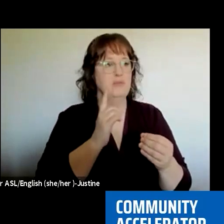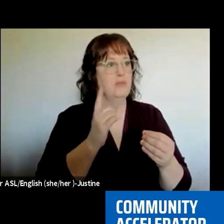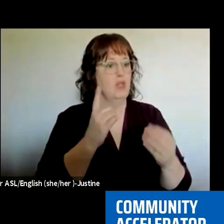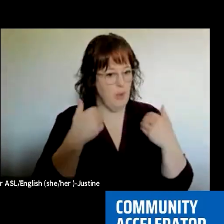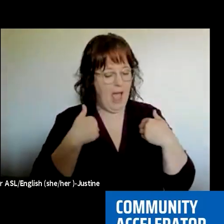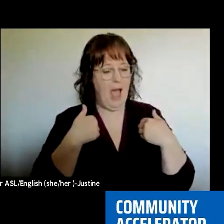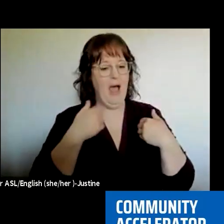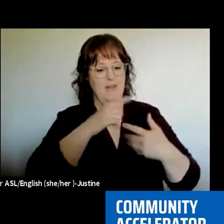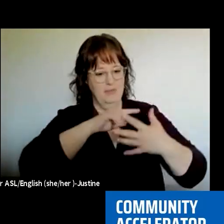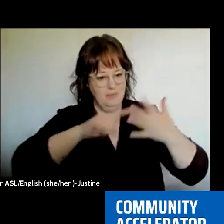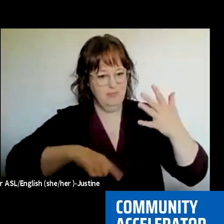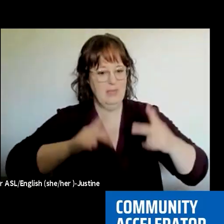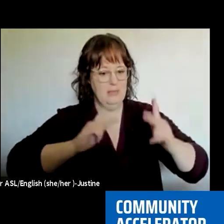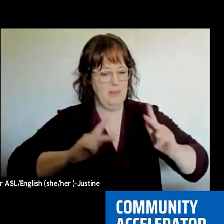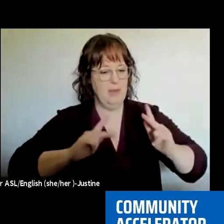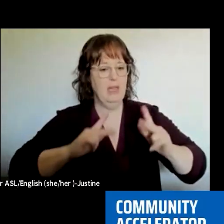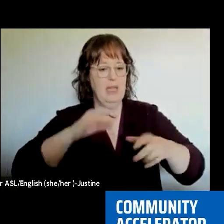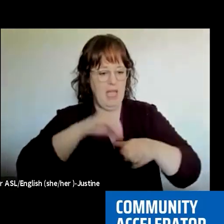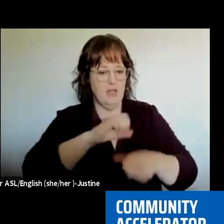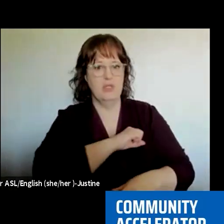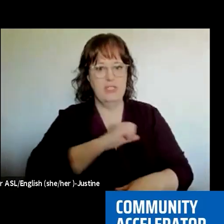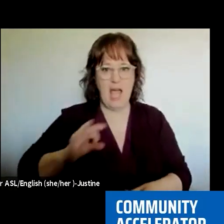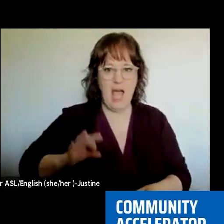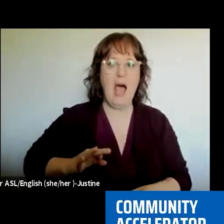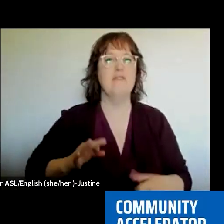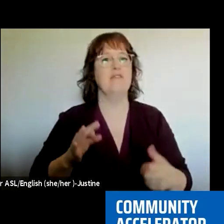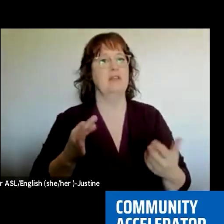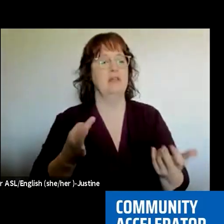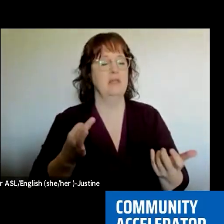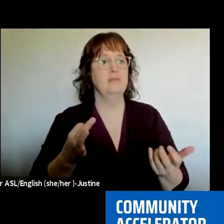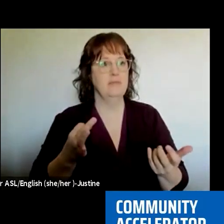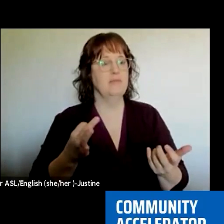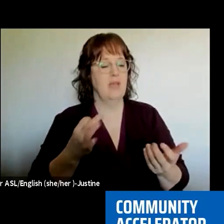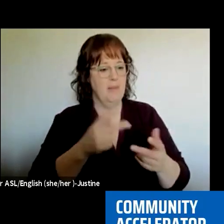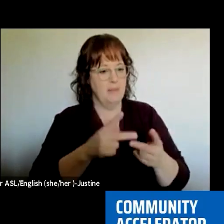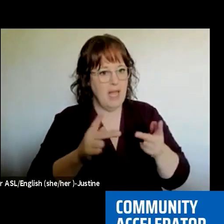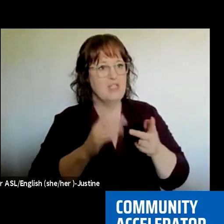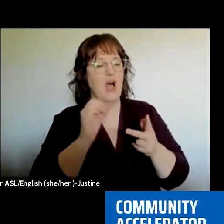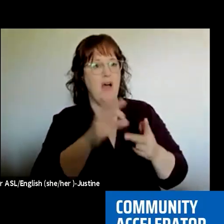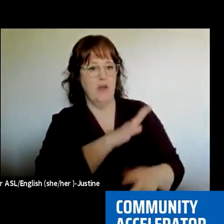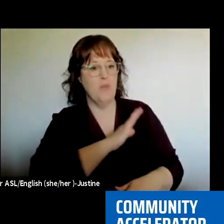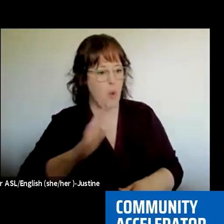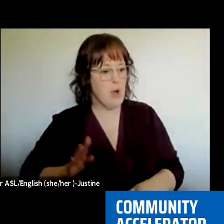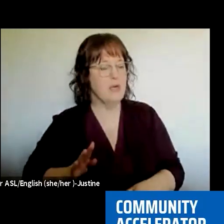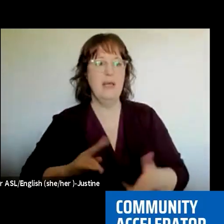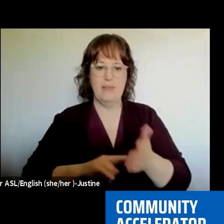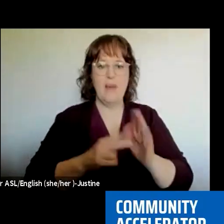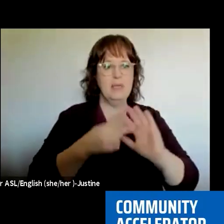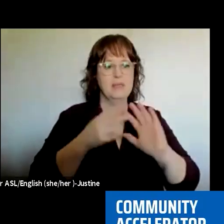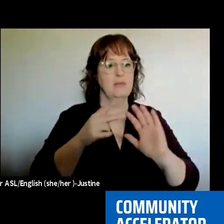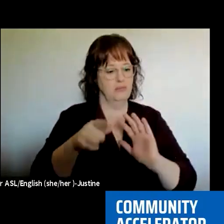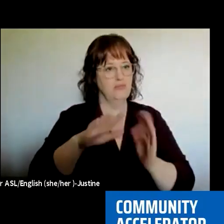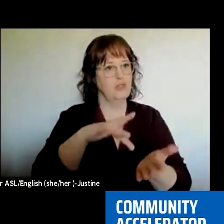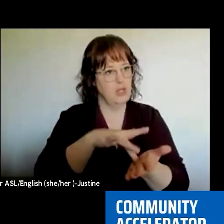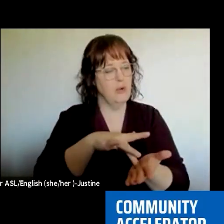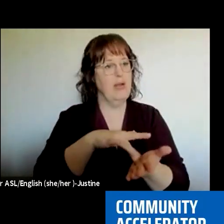staff, in your board, in other decision-making places of your org, you also have a strong case to make for centering those